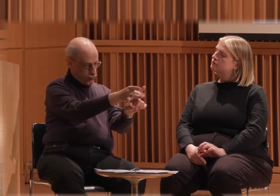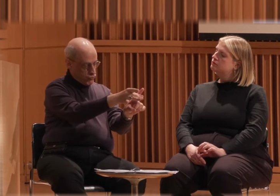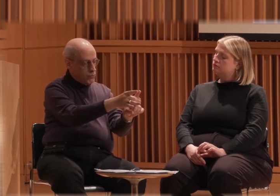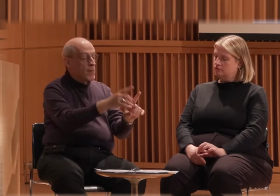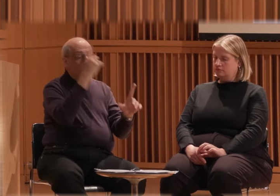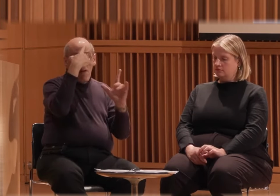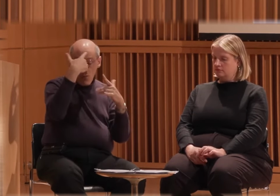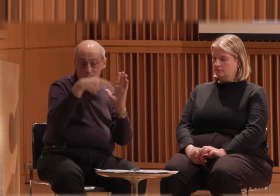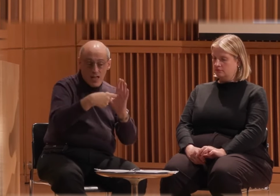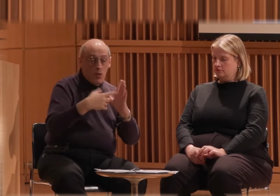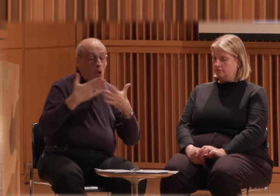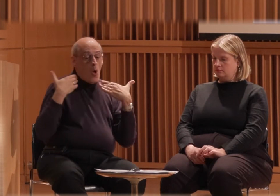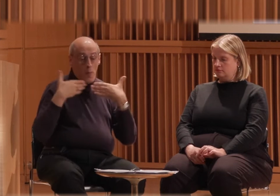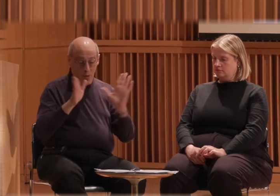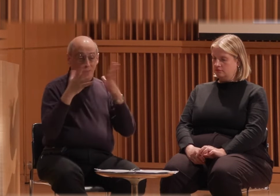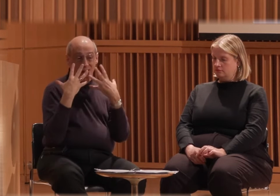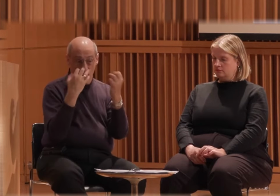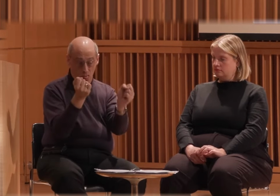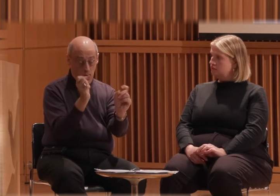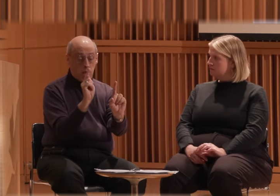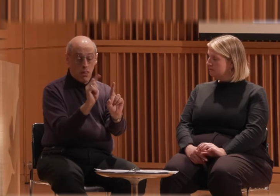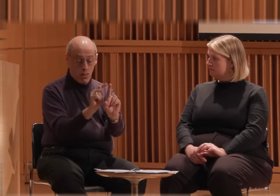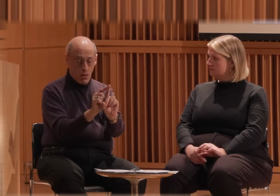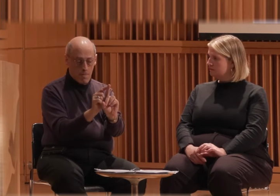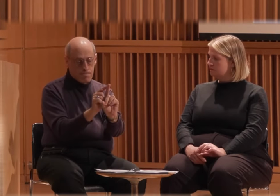in public health, there is